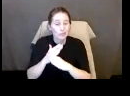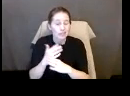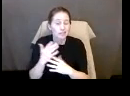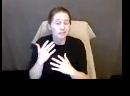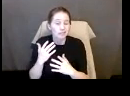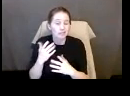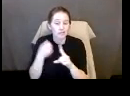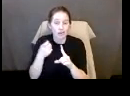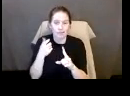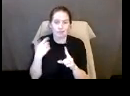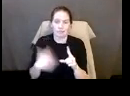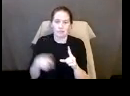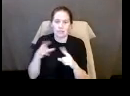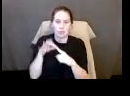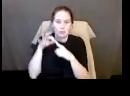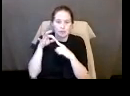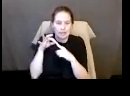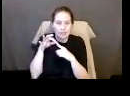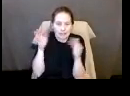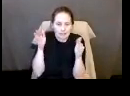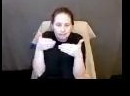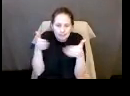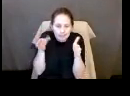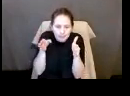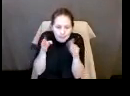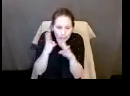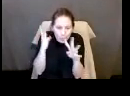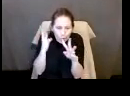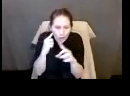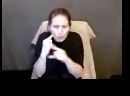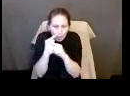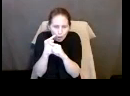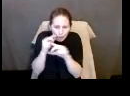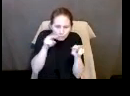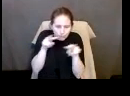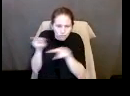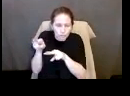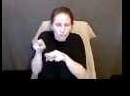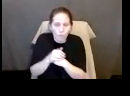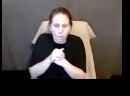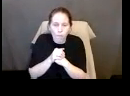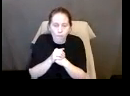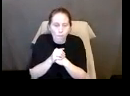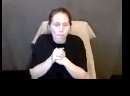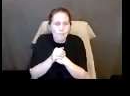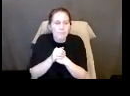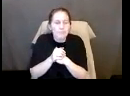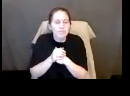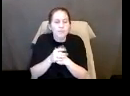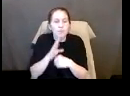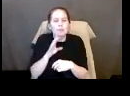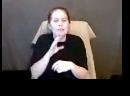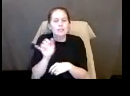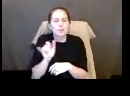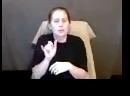that was protected by these incredibly unique inner enclosure walls and like several guard posts over them. And we also talked last time about